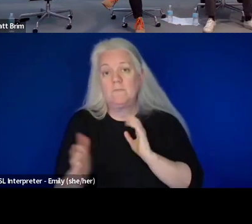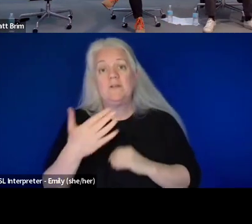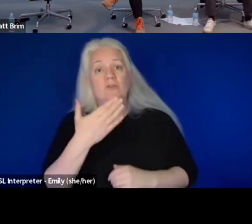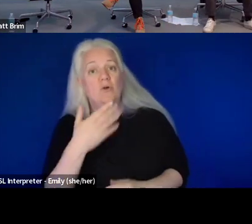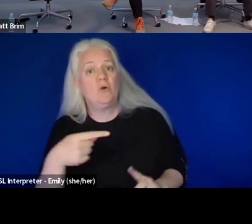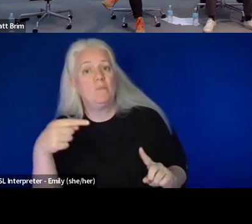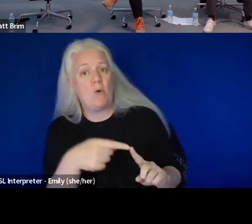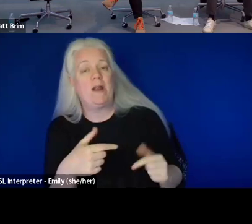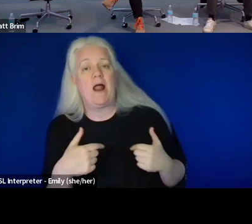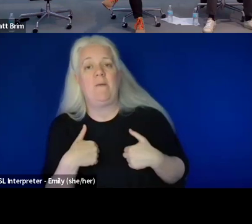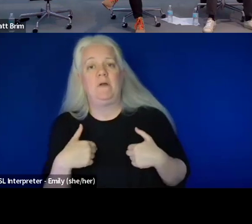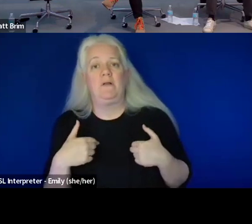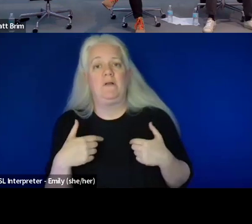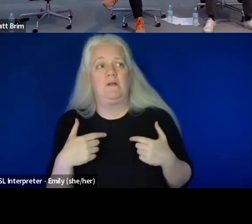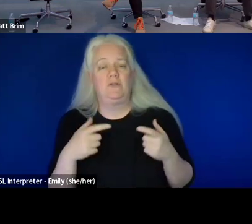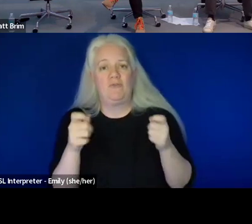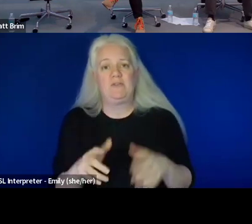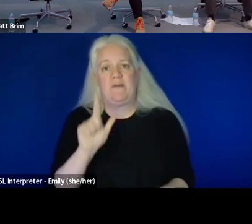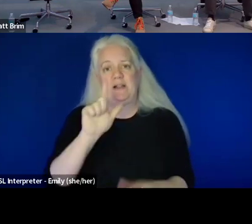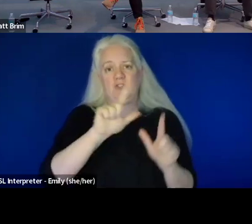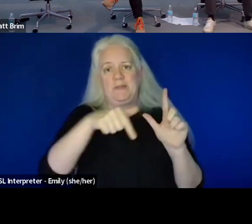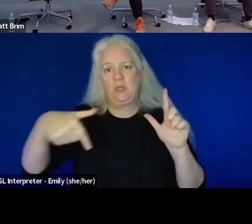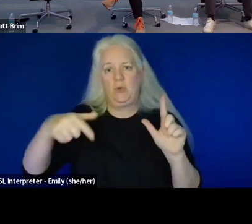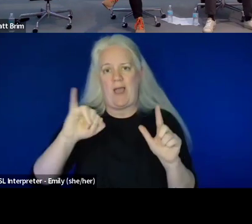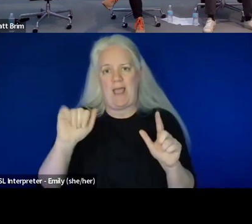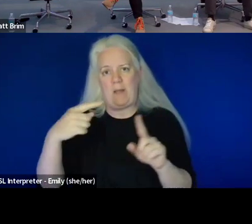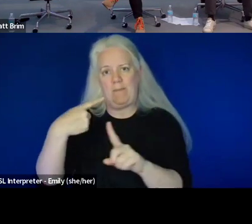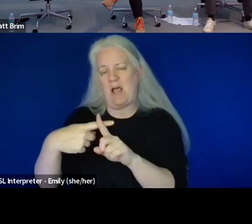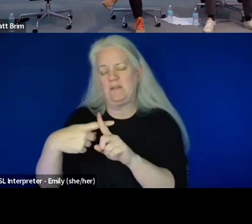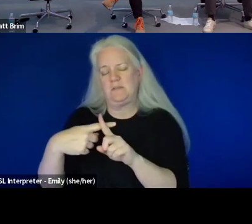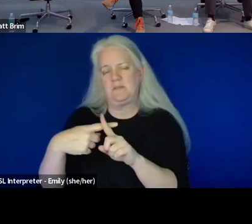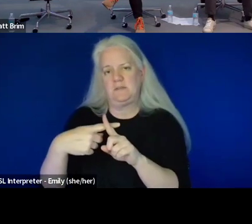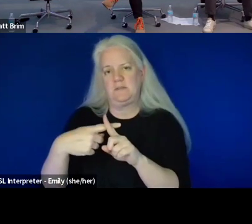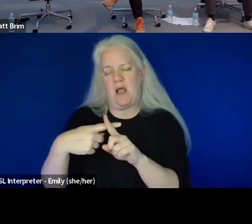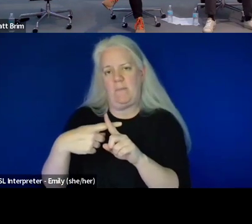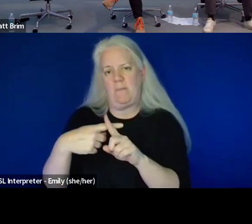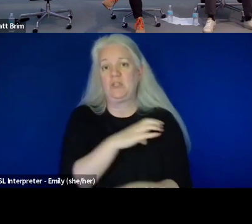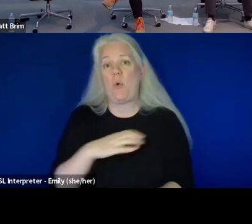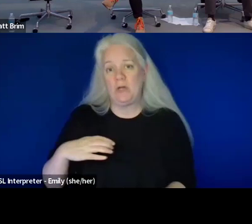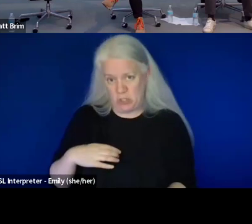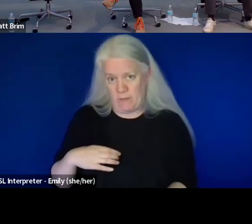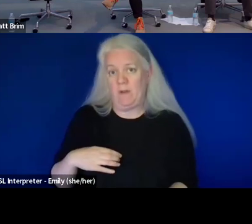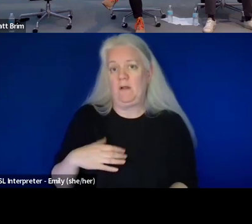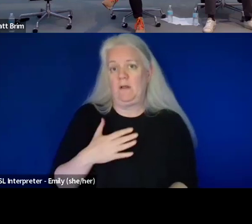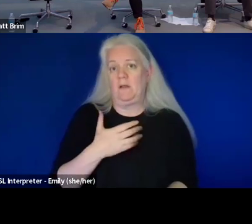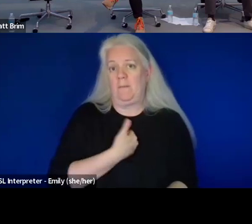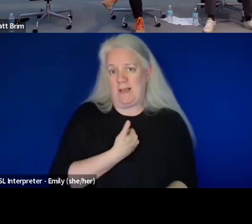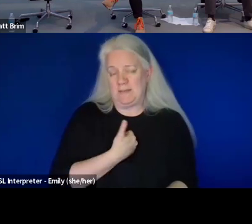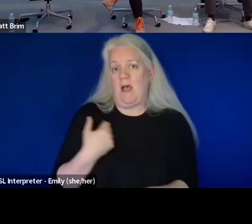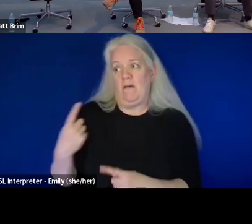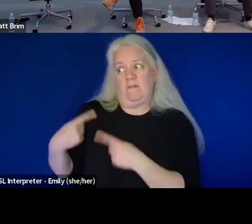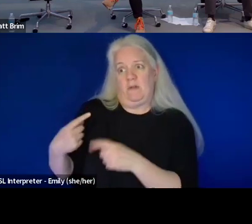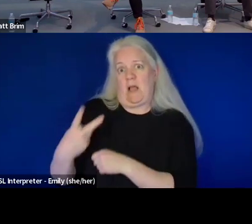The director of the CUNY LGBTQIA+ consortium, one of my goals the last year, or maybe 2 years, is